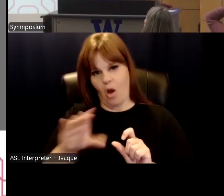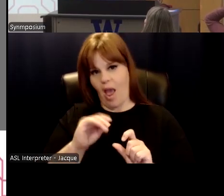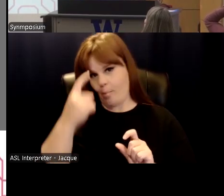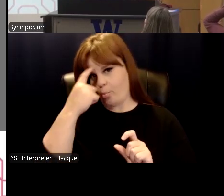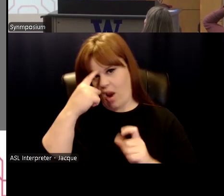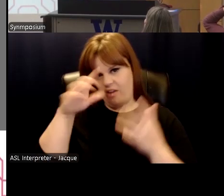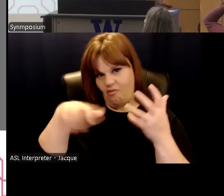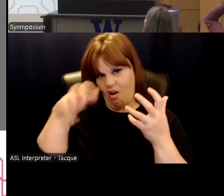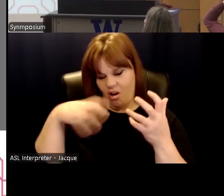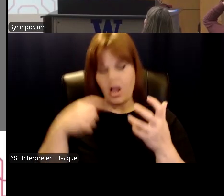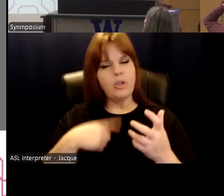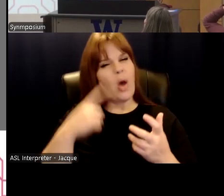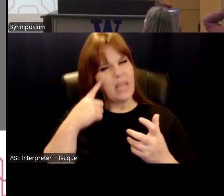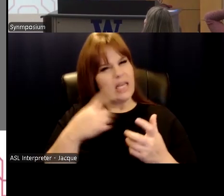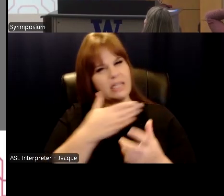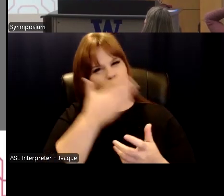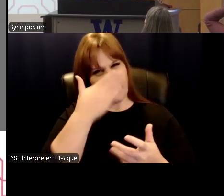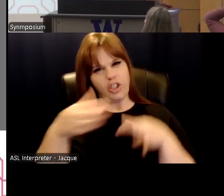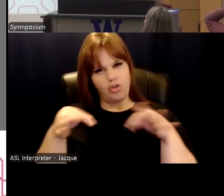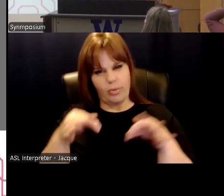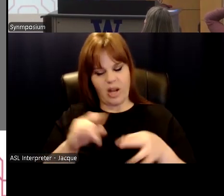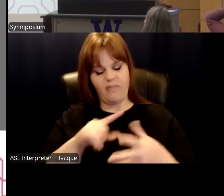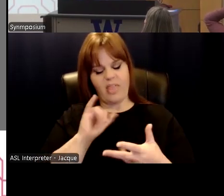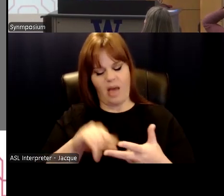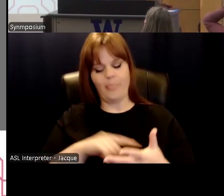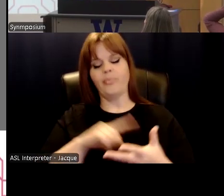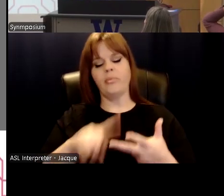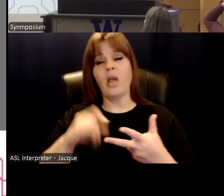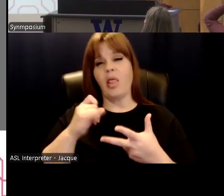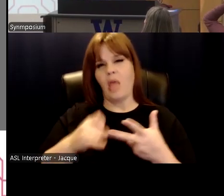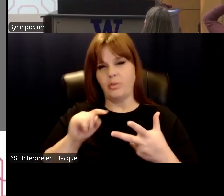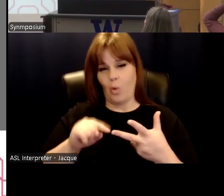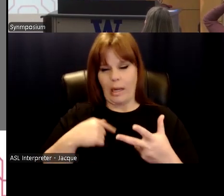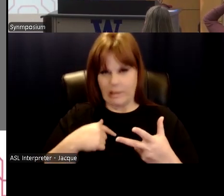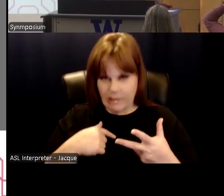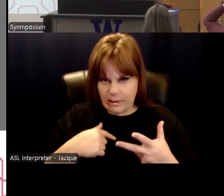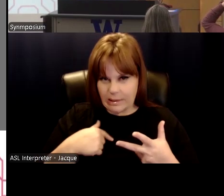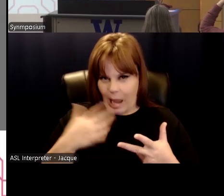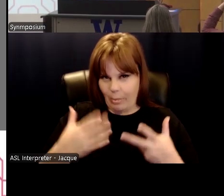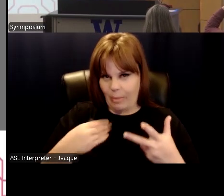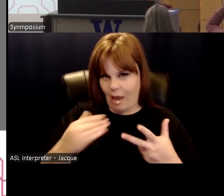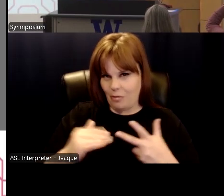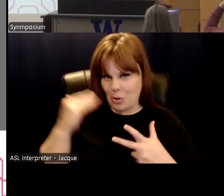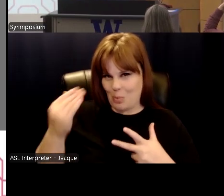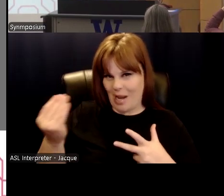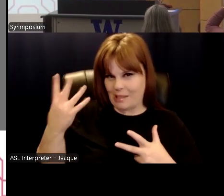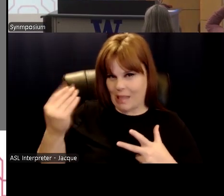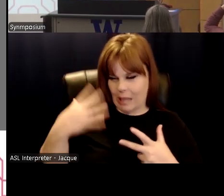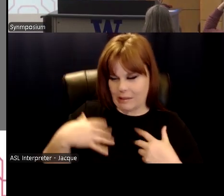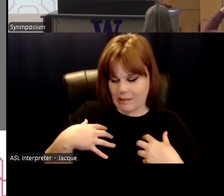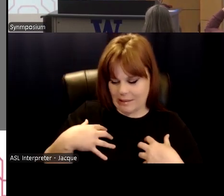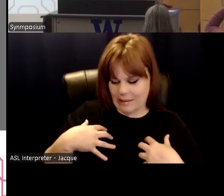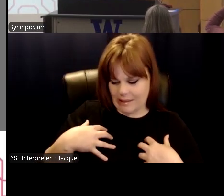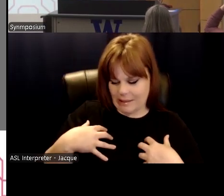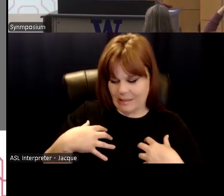as a good description of that. Last point is, I may have too many slides here, so I've asked Anita to throw